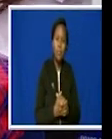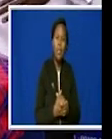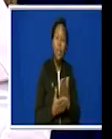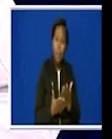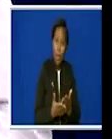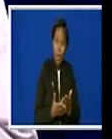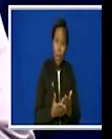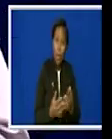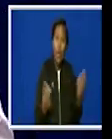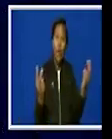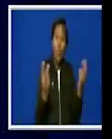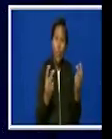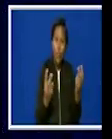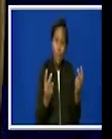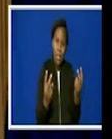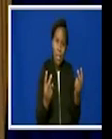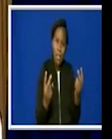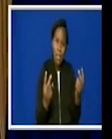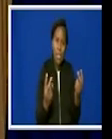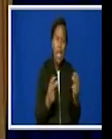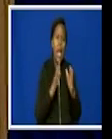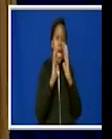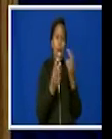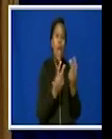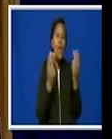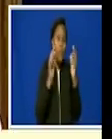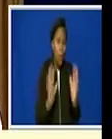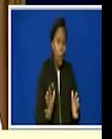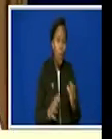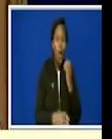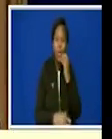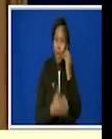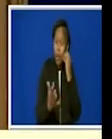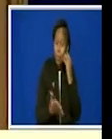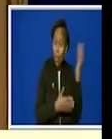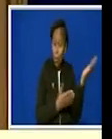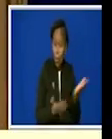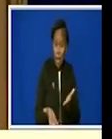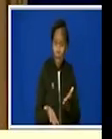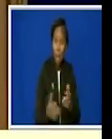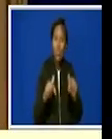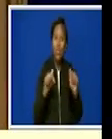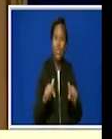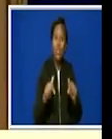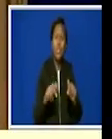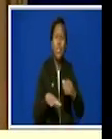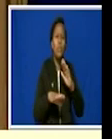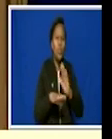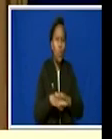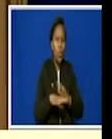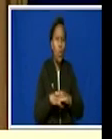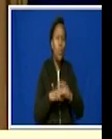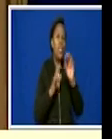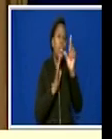this. Yeah. Well, Jambo, my dear viewer right there at home. Karibu sana to this exciting